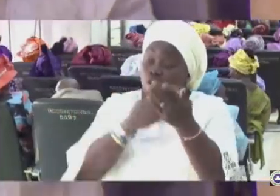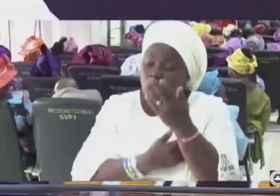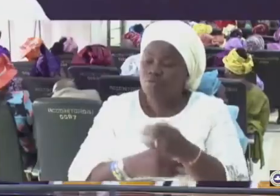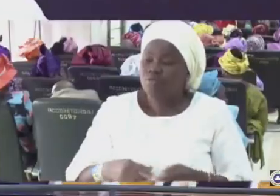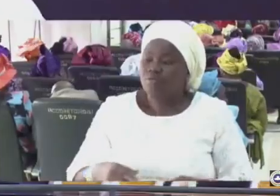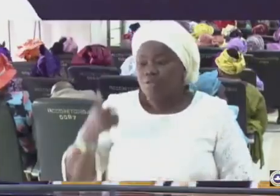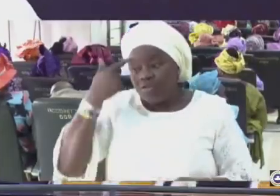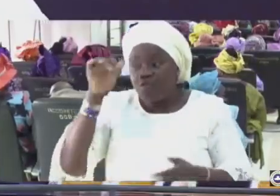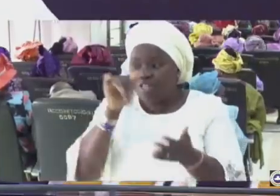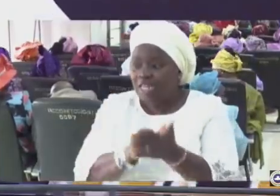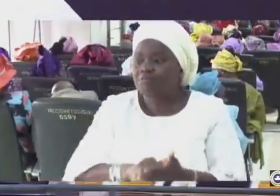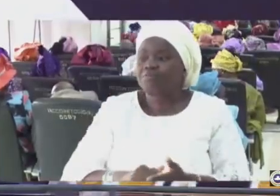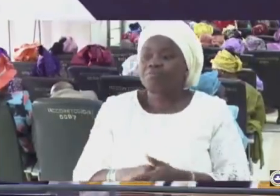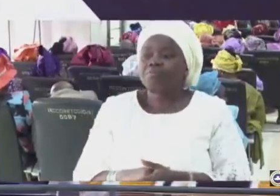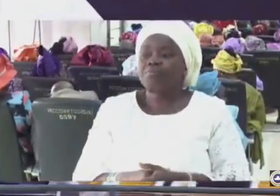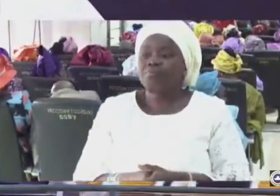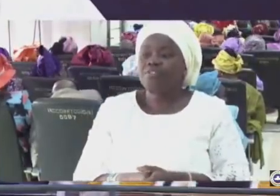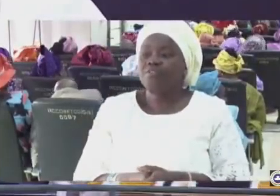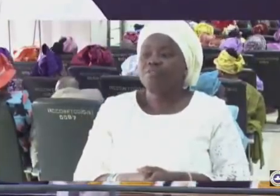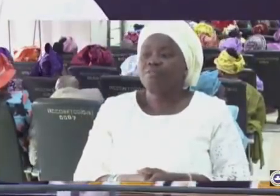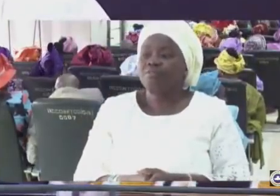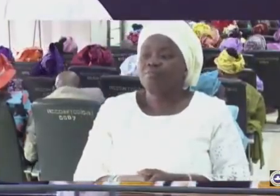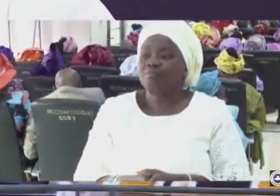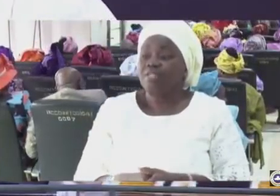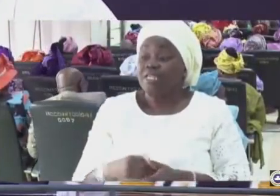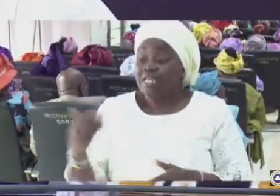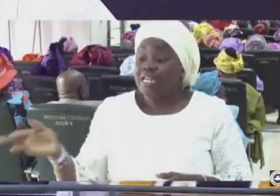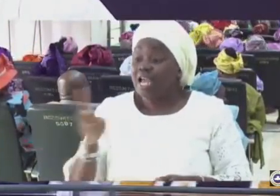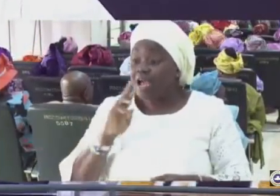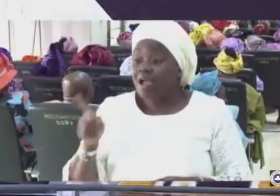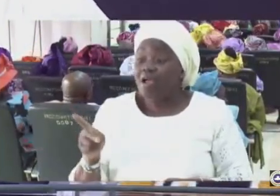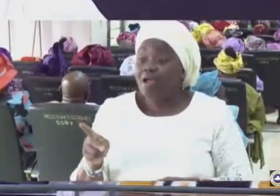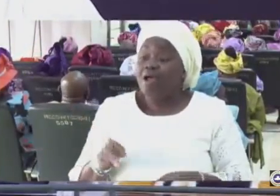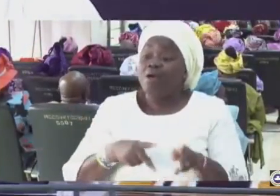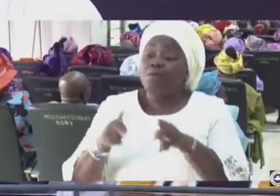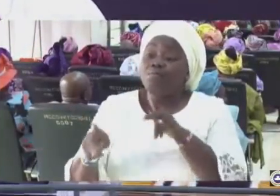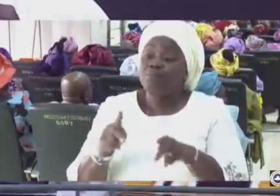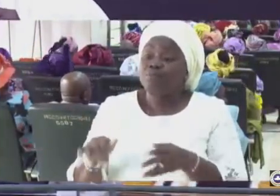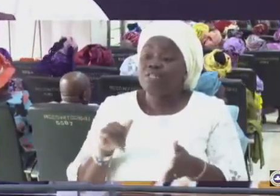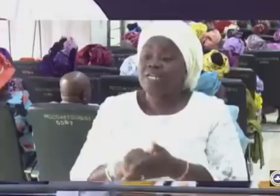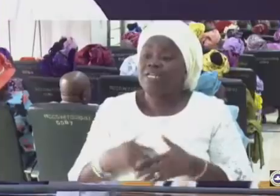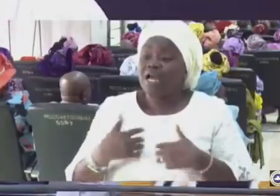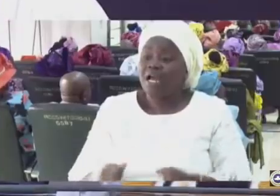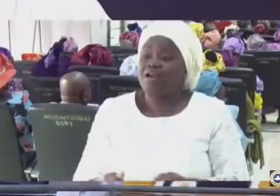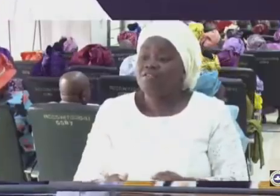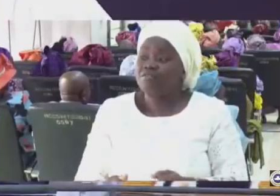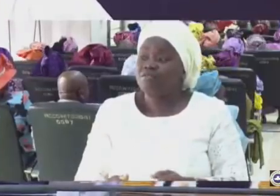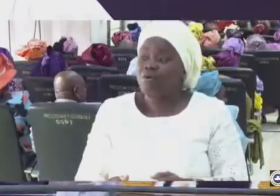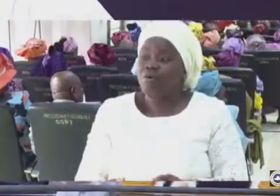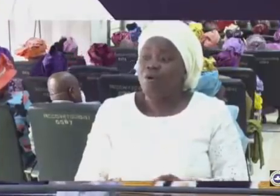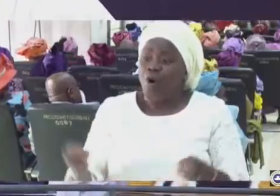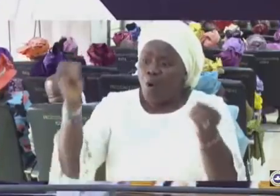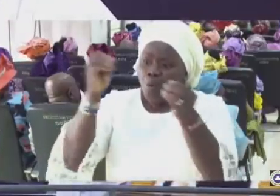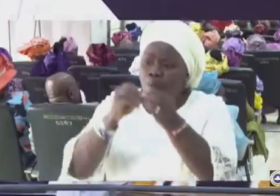Whether you believe it or not, there are people who have plenty of money, who have beautiful houses, but can't